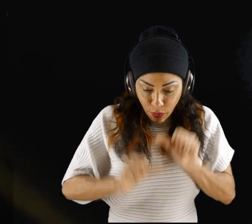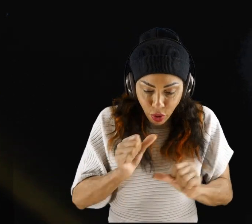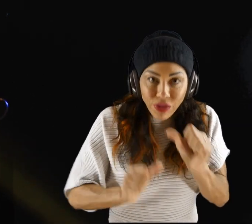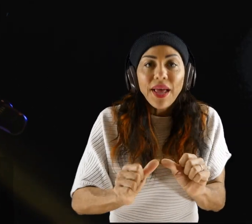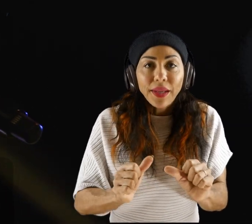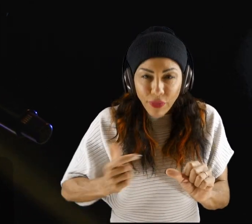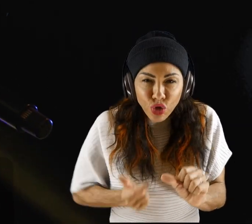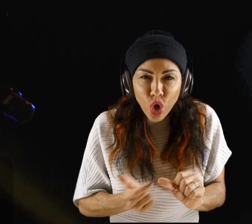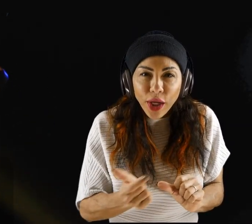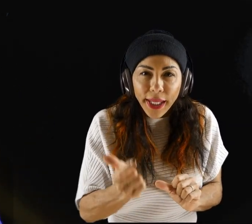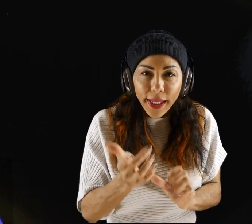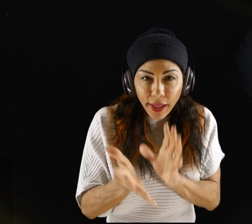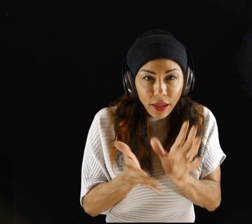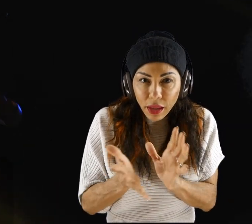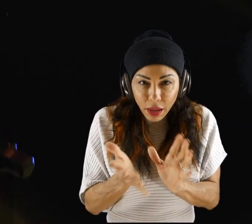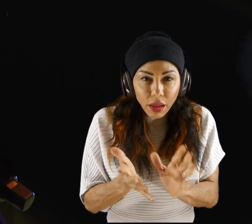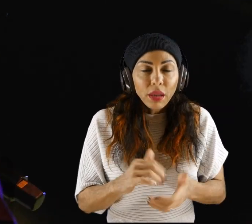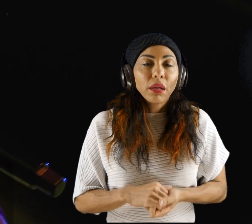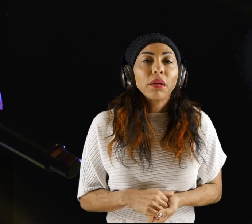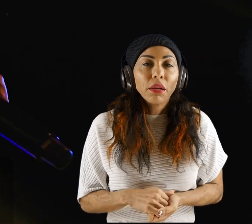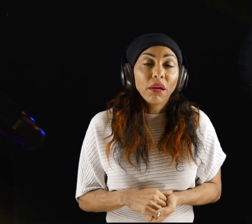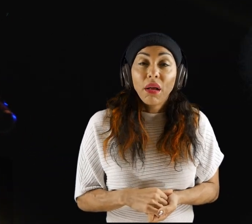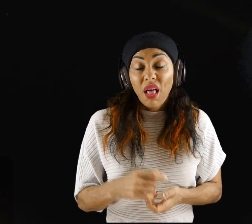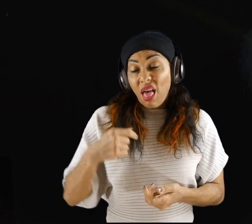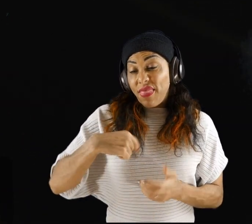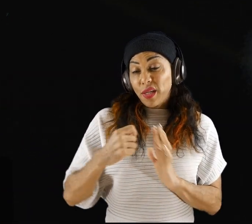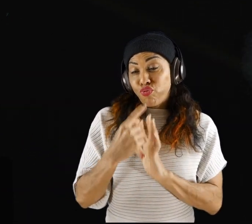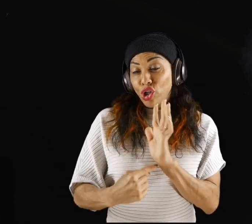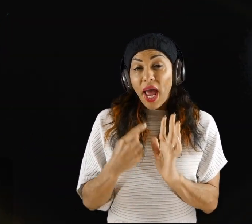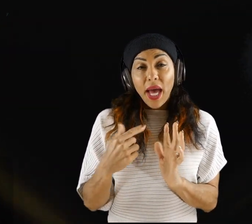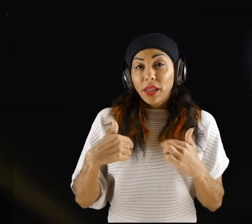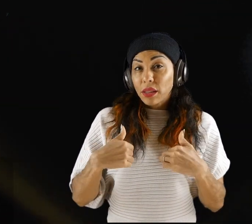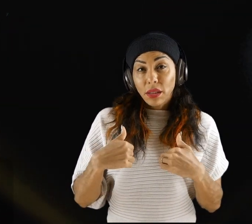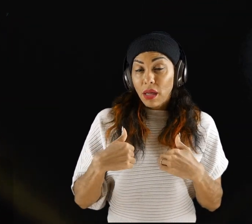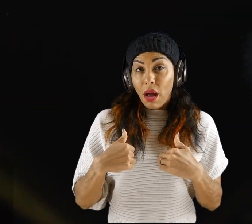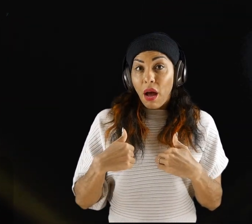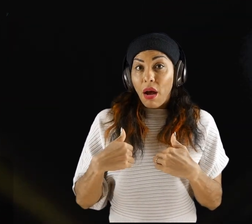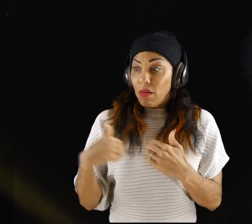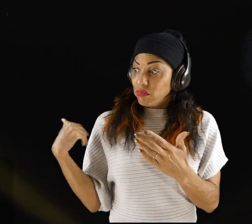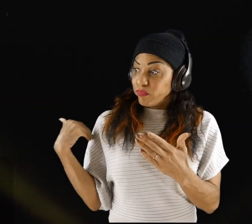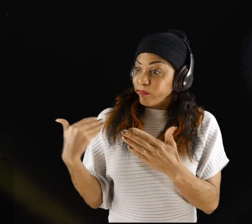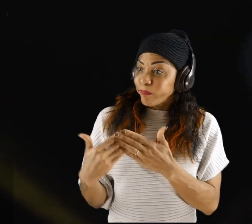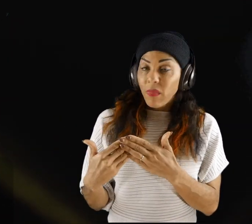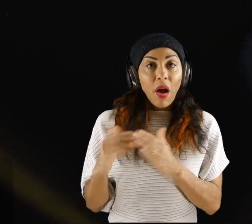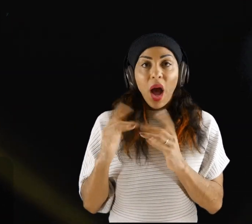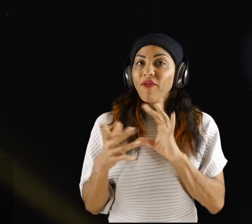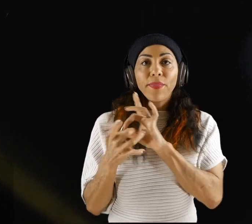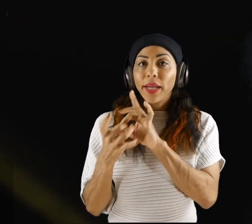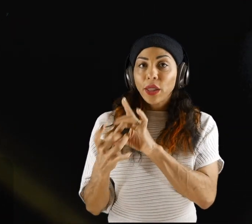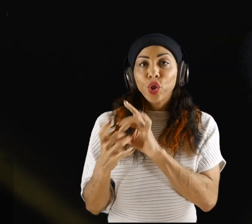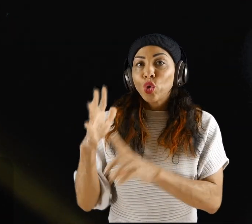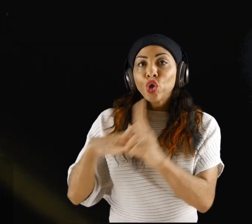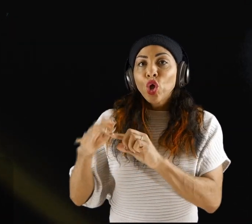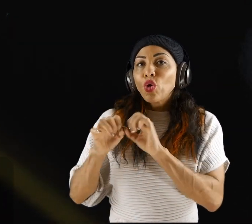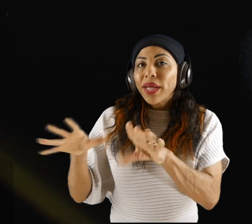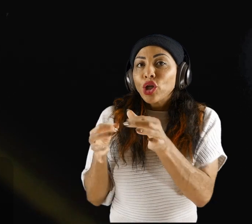And yeah, even in this period of time that I've been doing this project, I have no communication with any social media company. I don't have any social